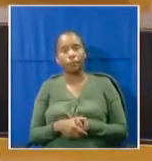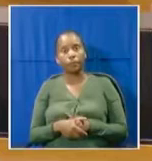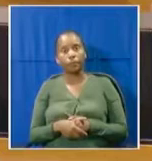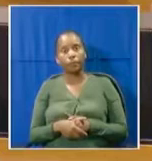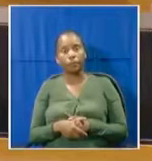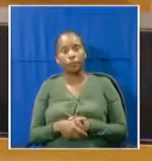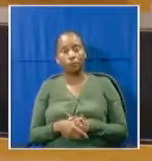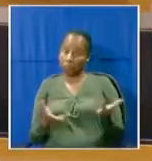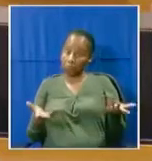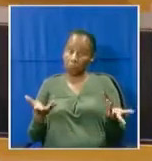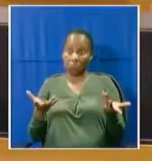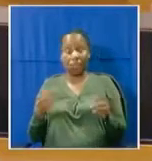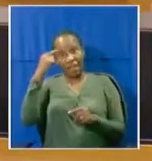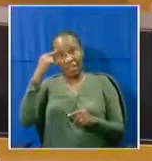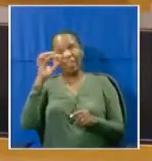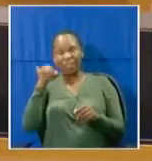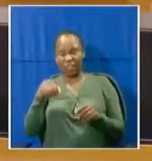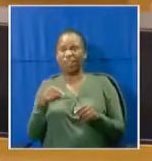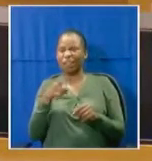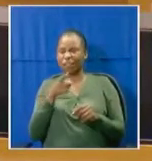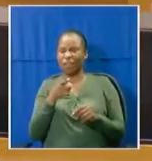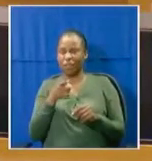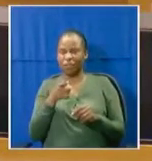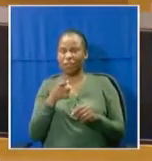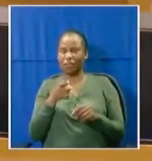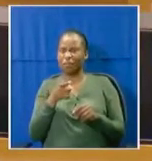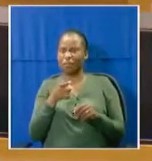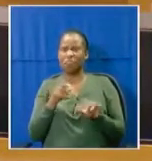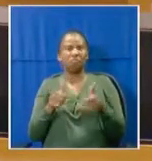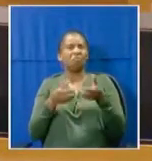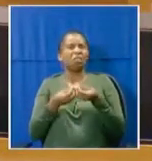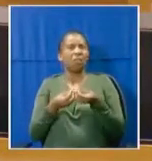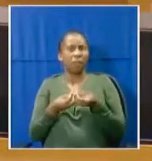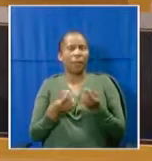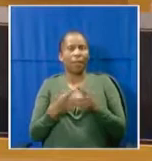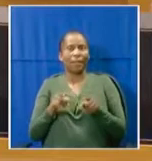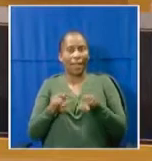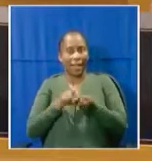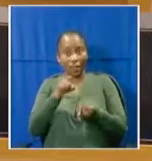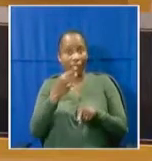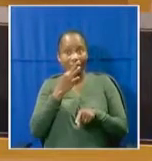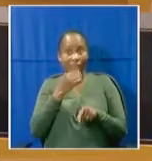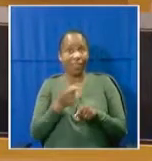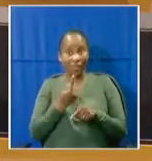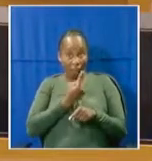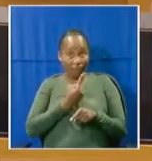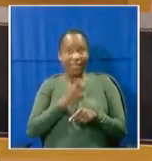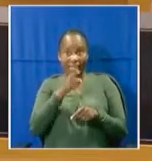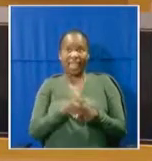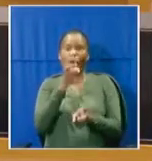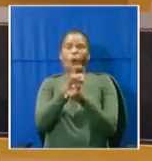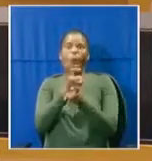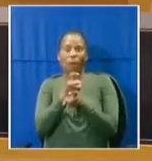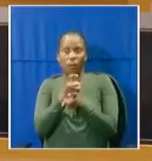Yes, I think it's an option, but I think, as you say yourself, it's complex, because